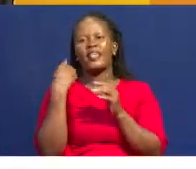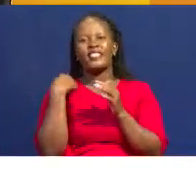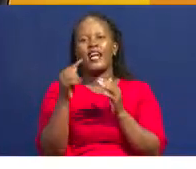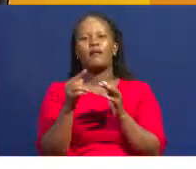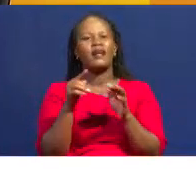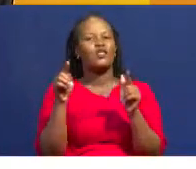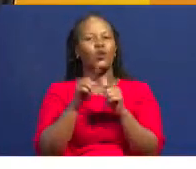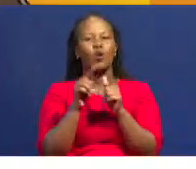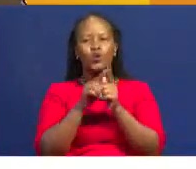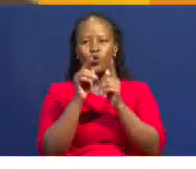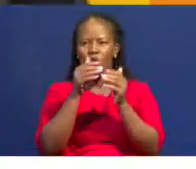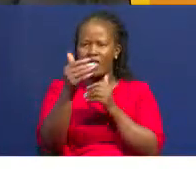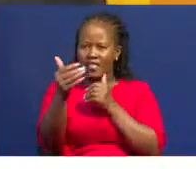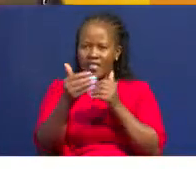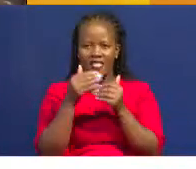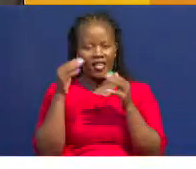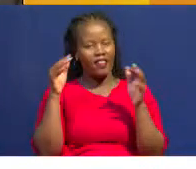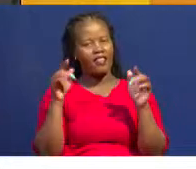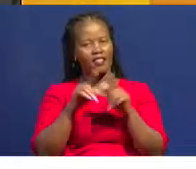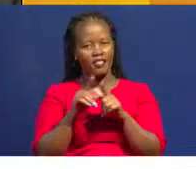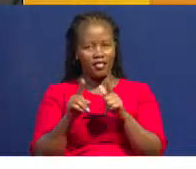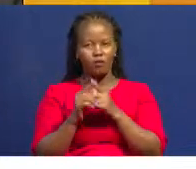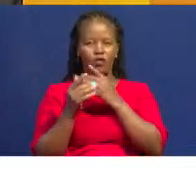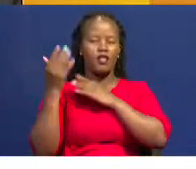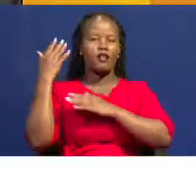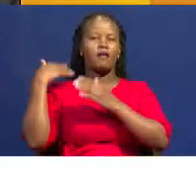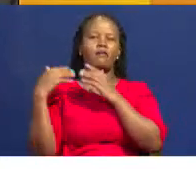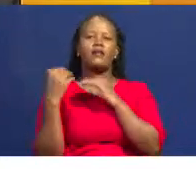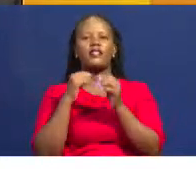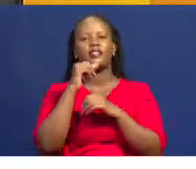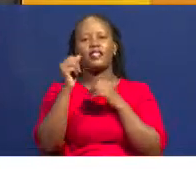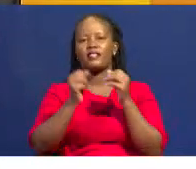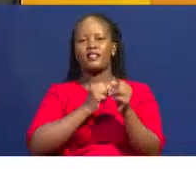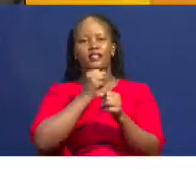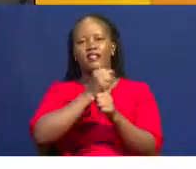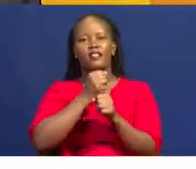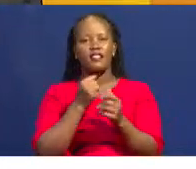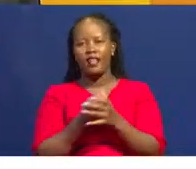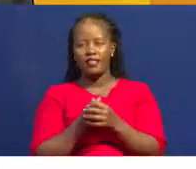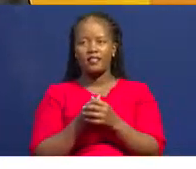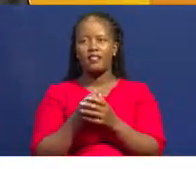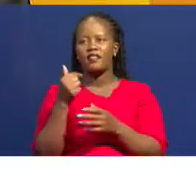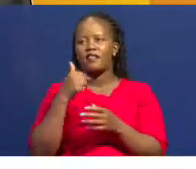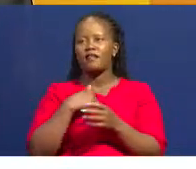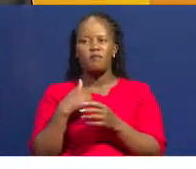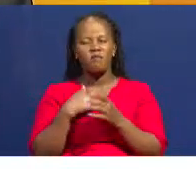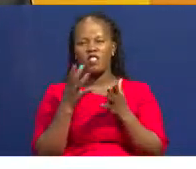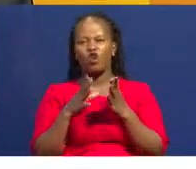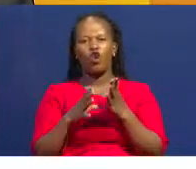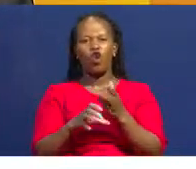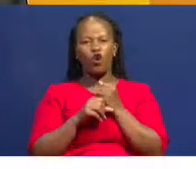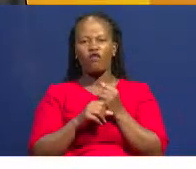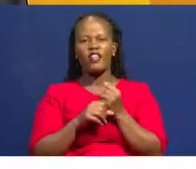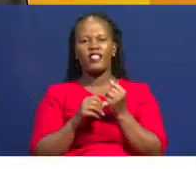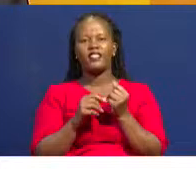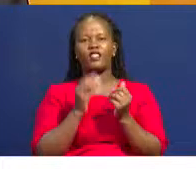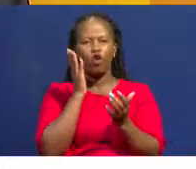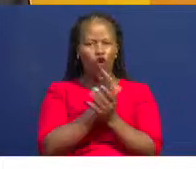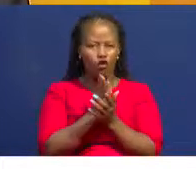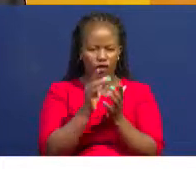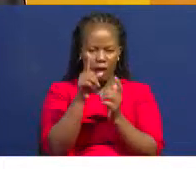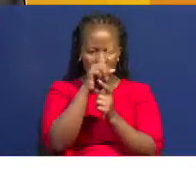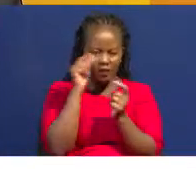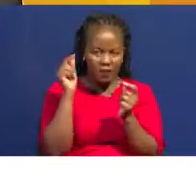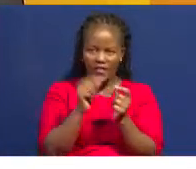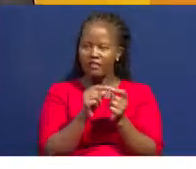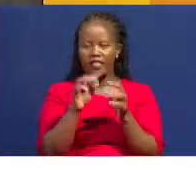same as the ones which were in the previous year. I would not confidently say this is the number or